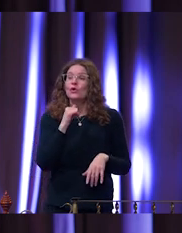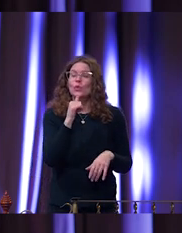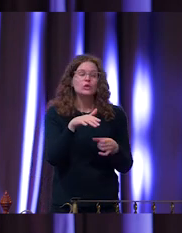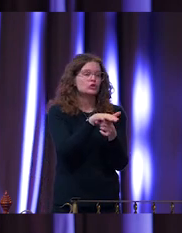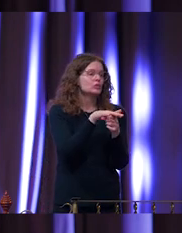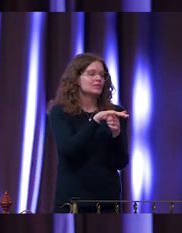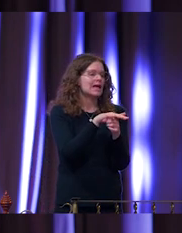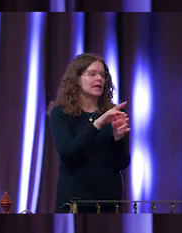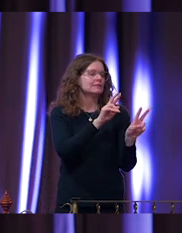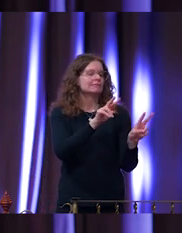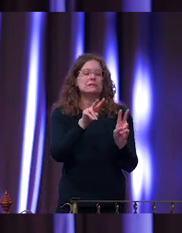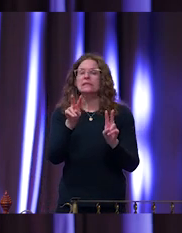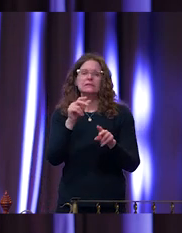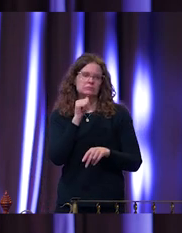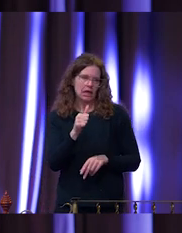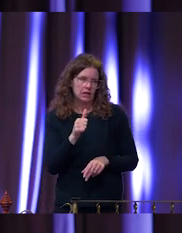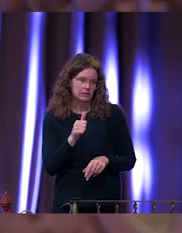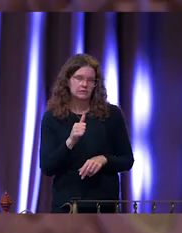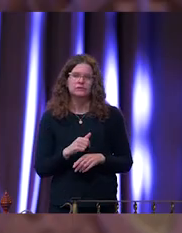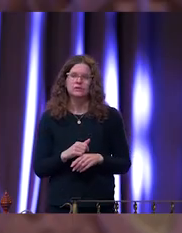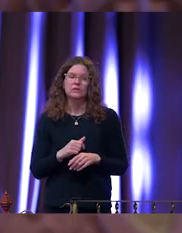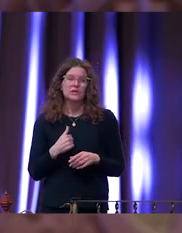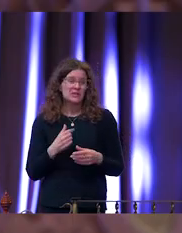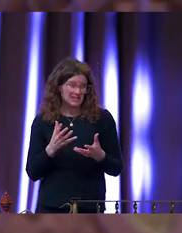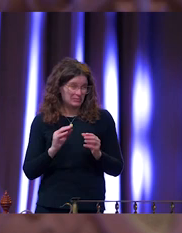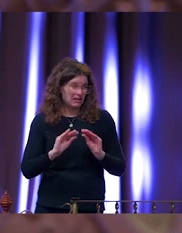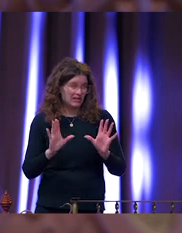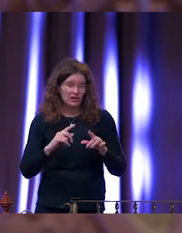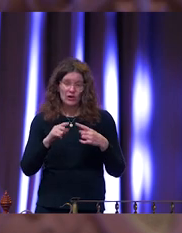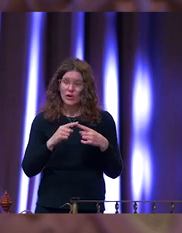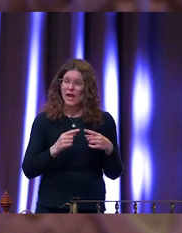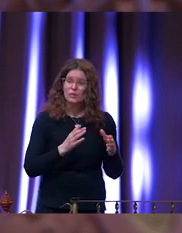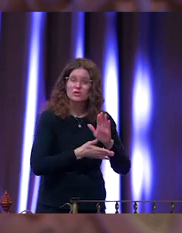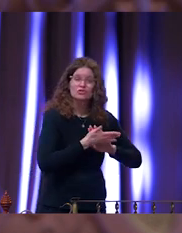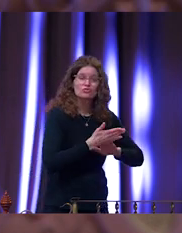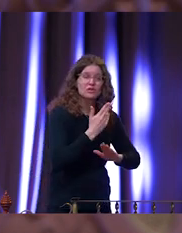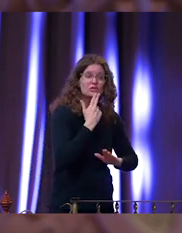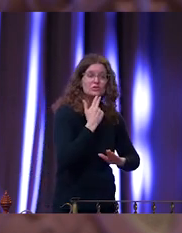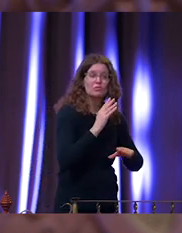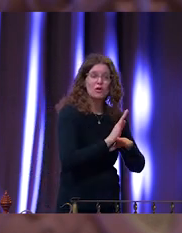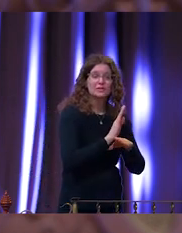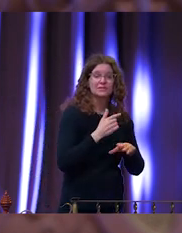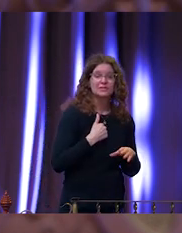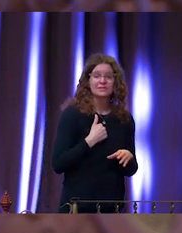visits because, you know, let's be transparent. When I was running a small org and somebody came for a site visit, I got the dog and the pony out